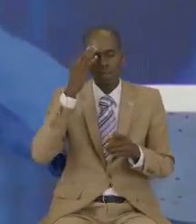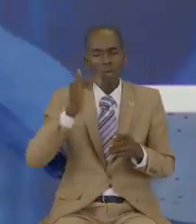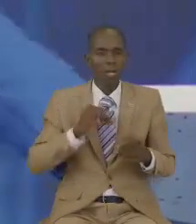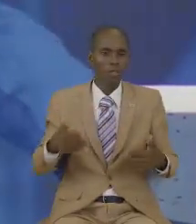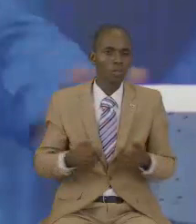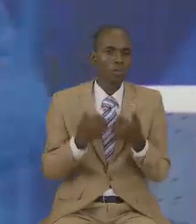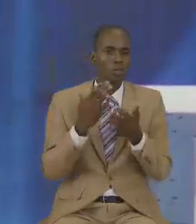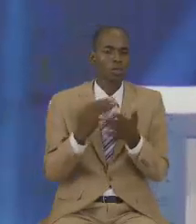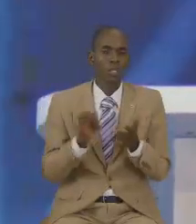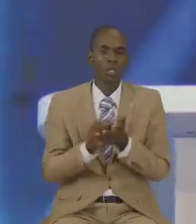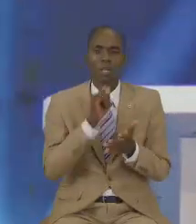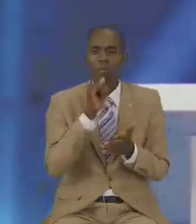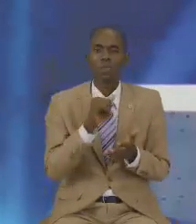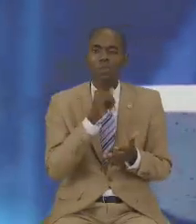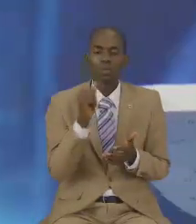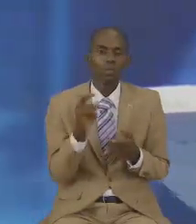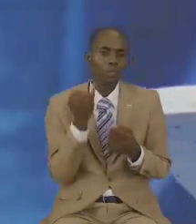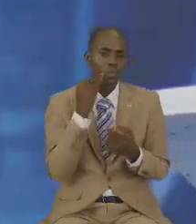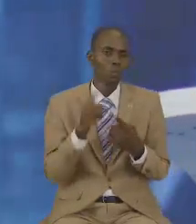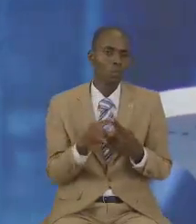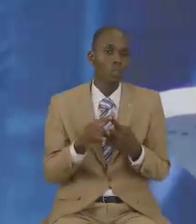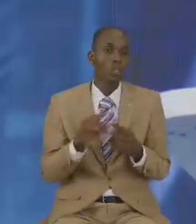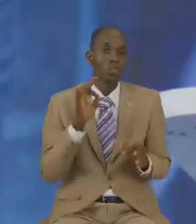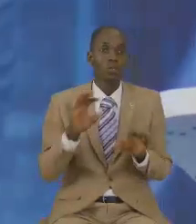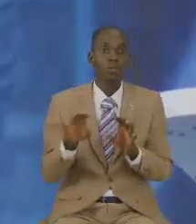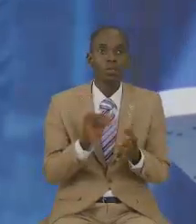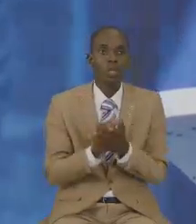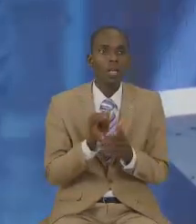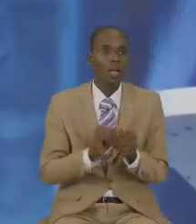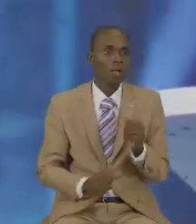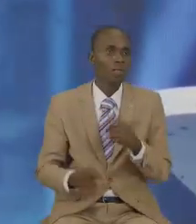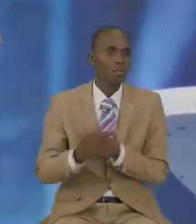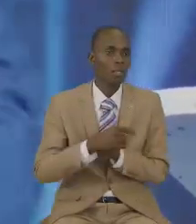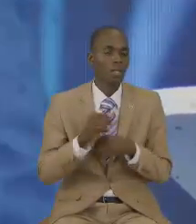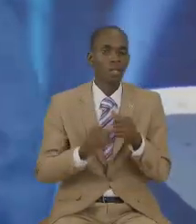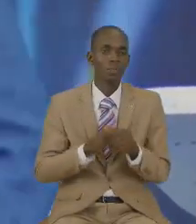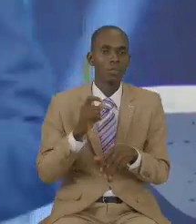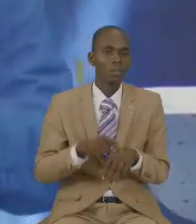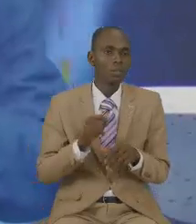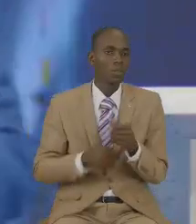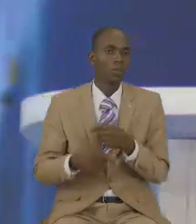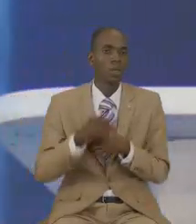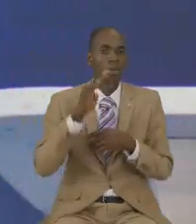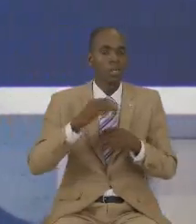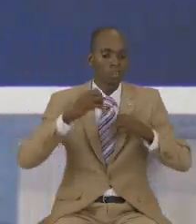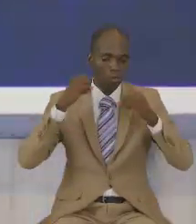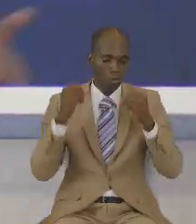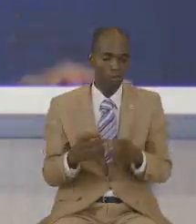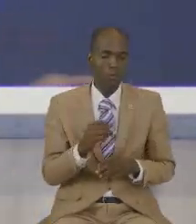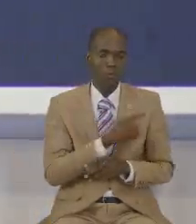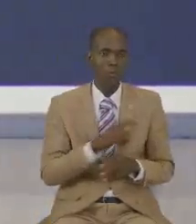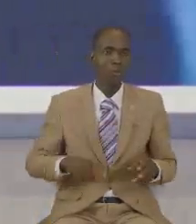I did that today. When you do that every day, by the strength of the Lord, by the help of the Lord, you'll